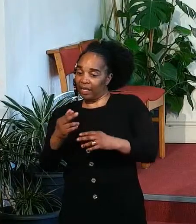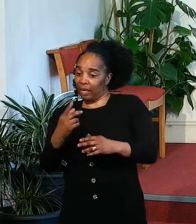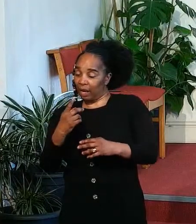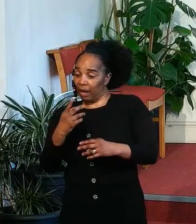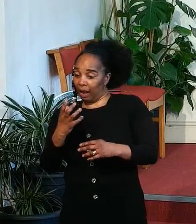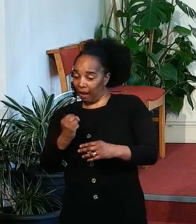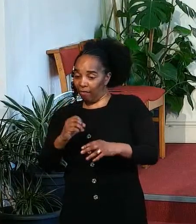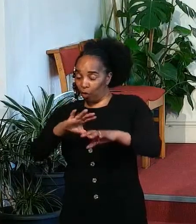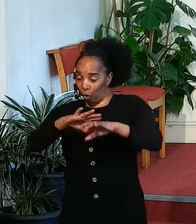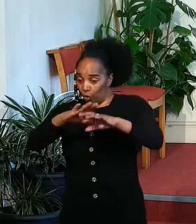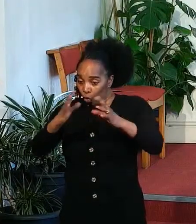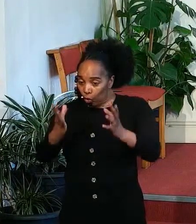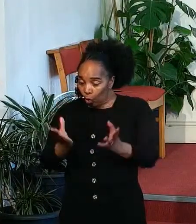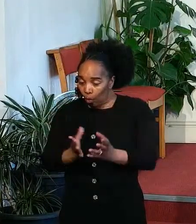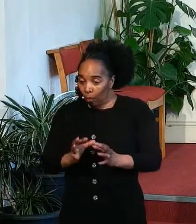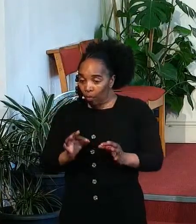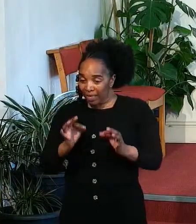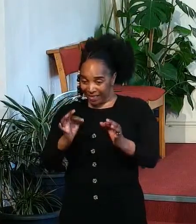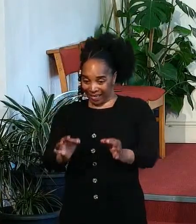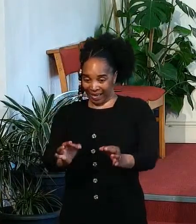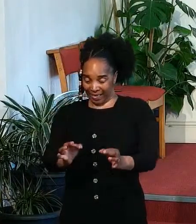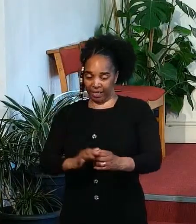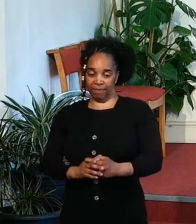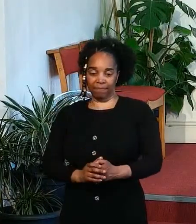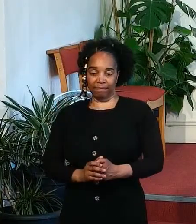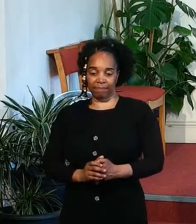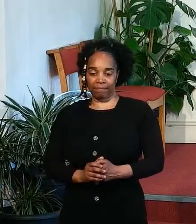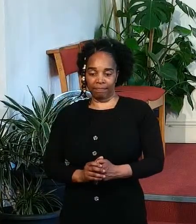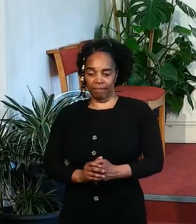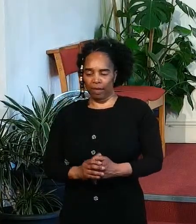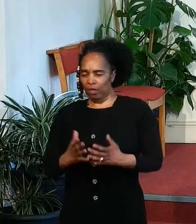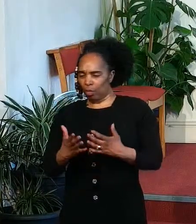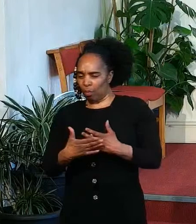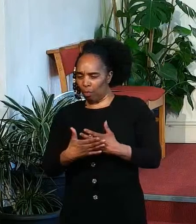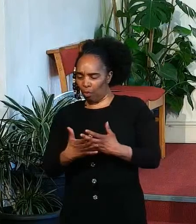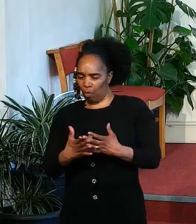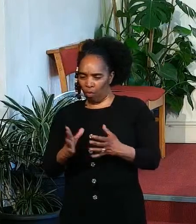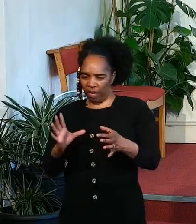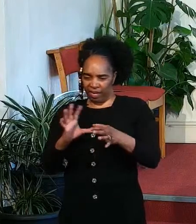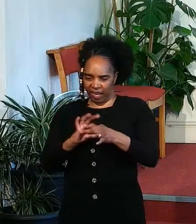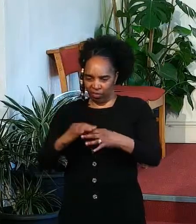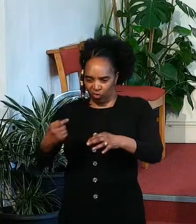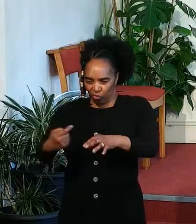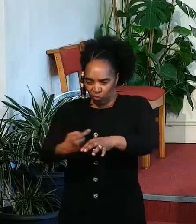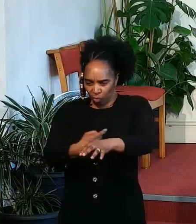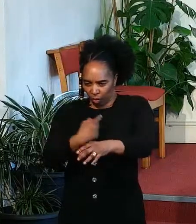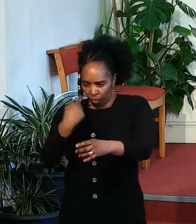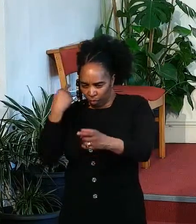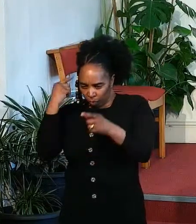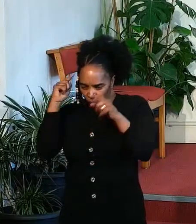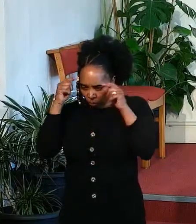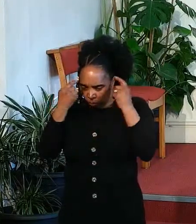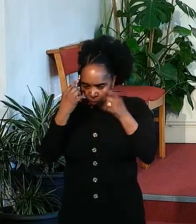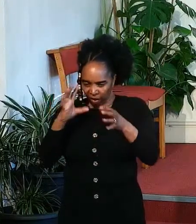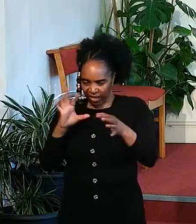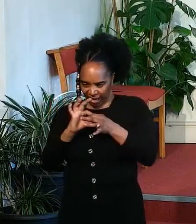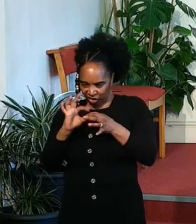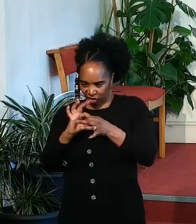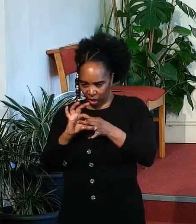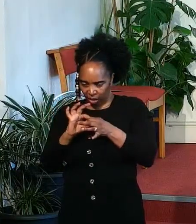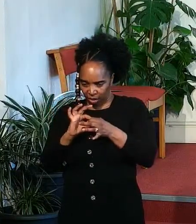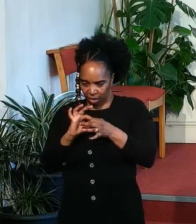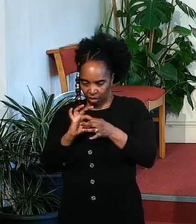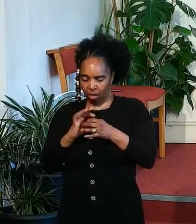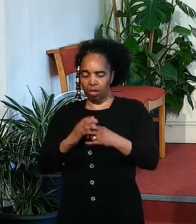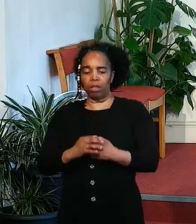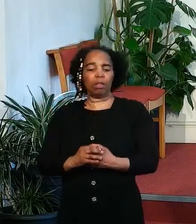fingers on. Other than that, it's more to do with connections in the neurons. And let me say this, during the